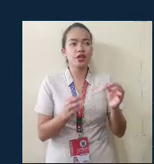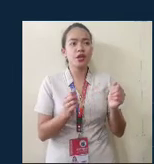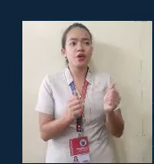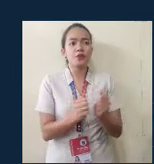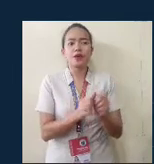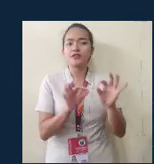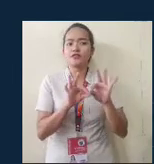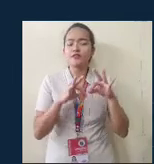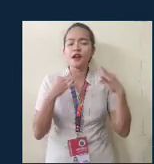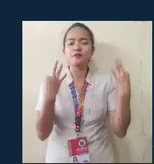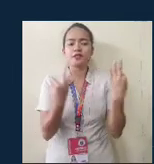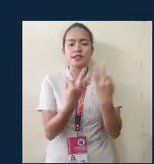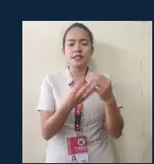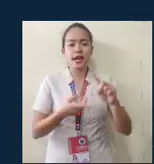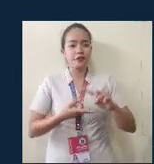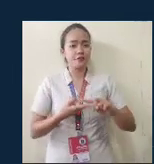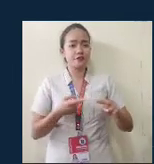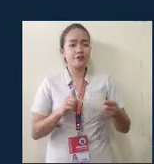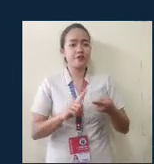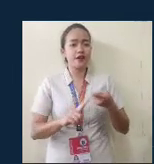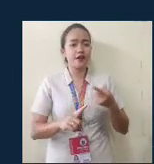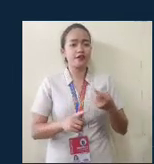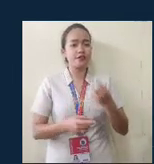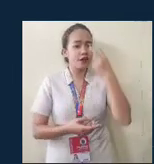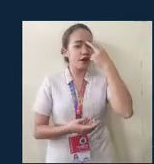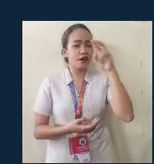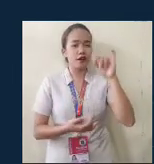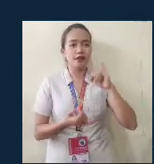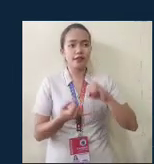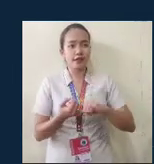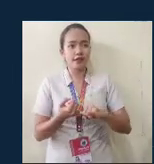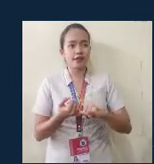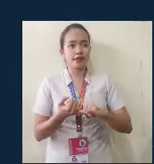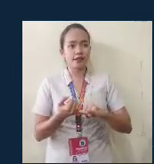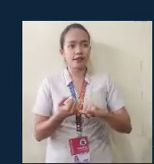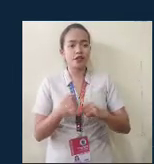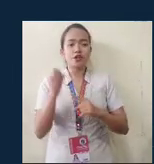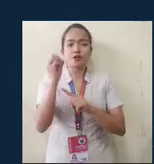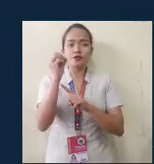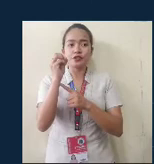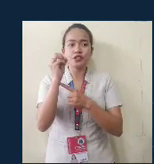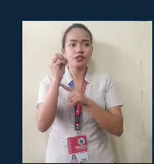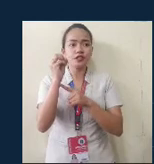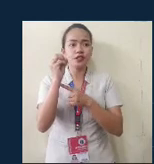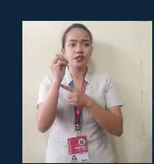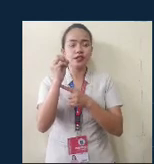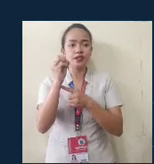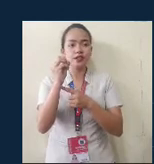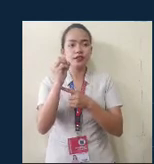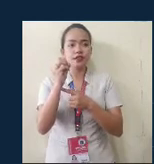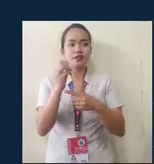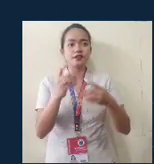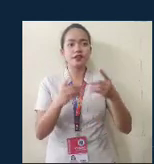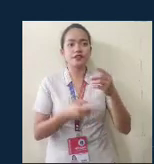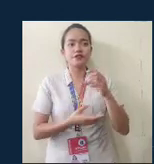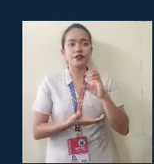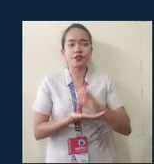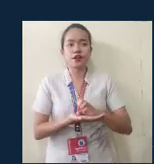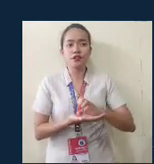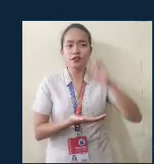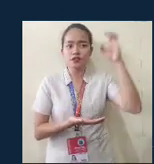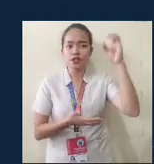easy for you to connect and share with family and friends online. Originally designed for college